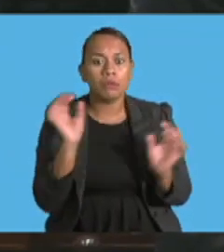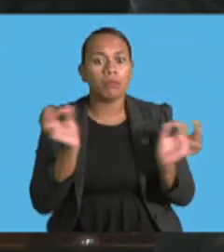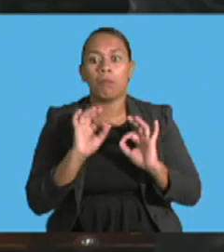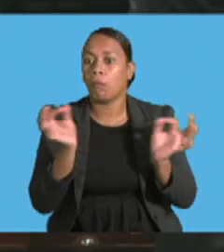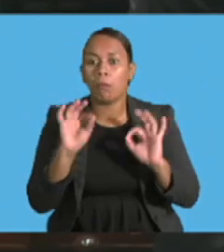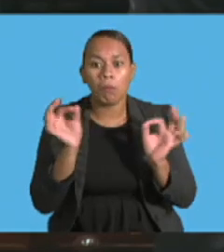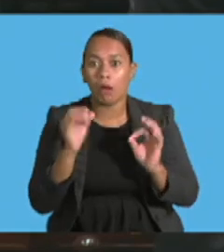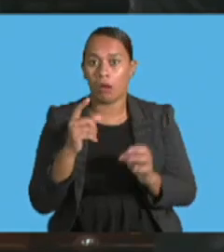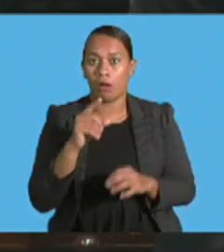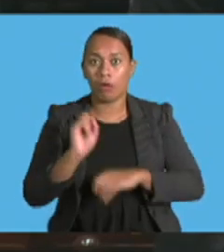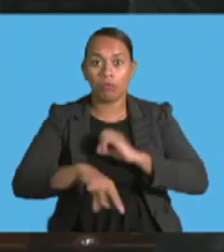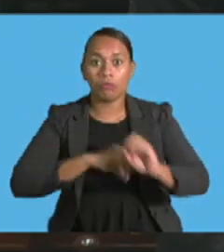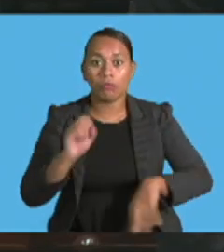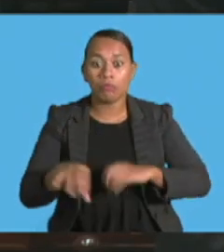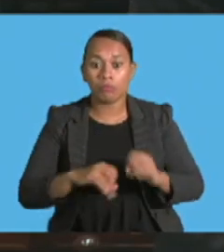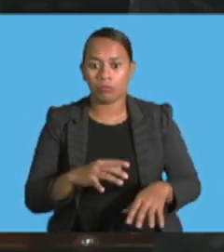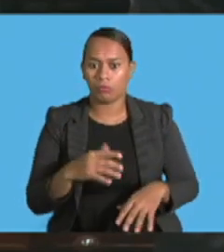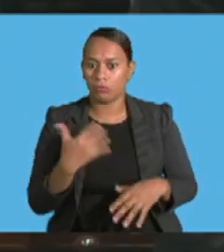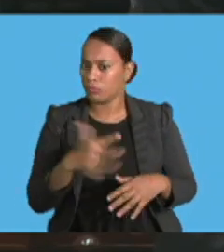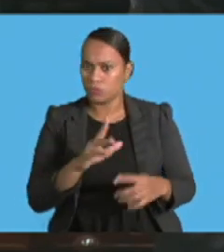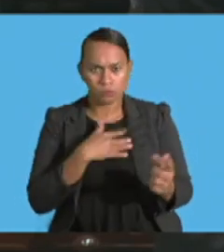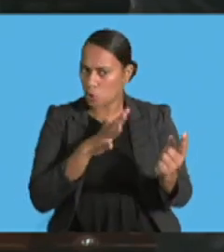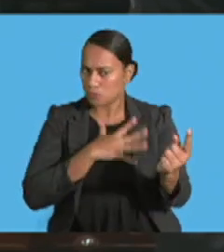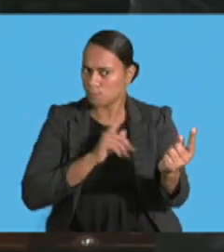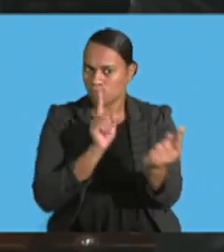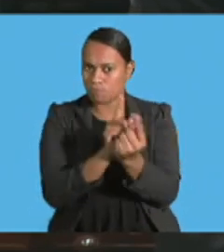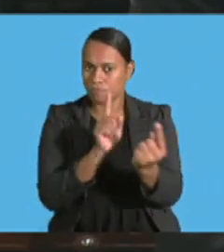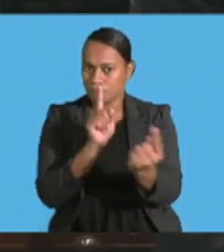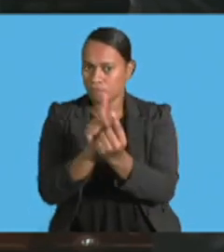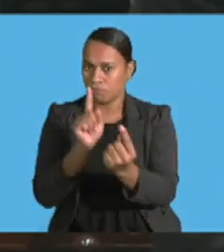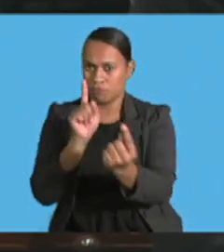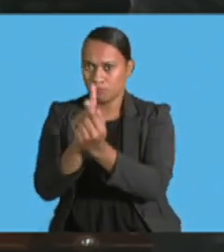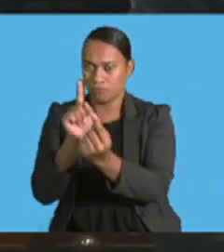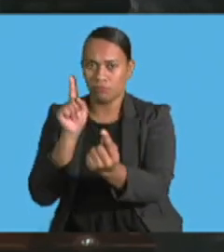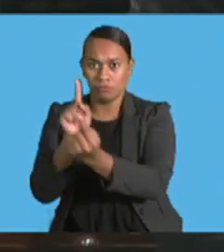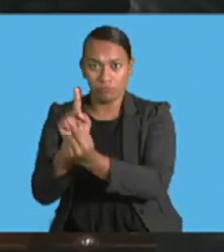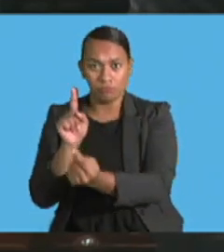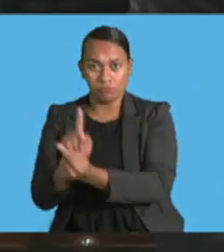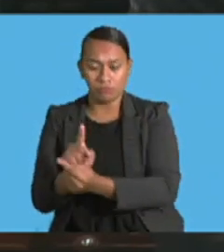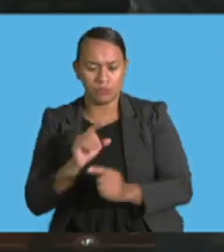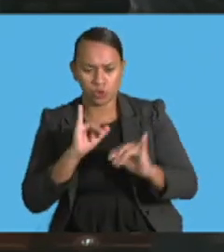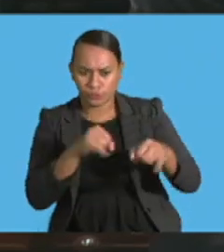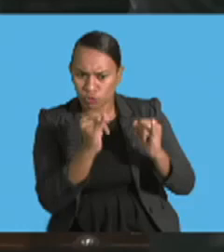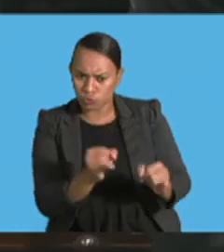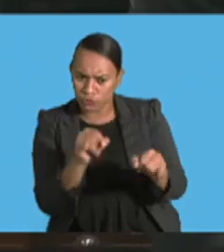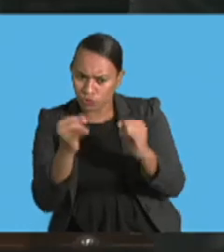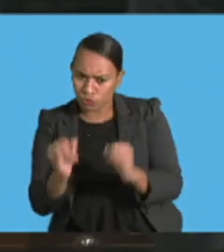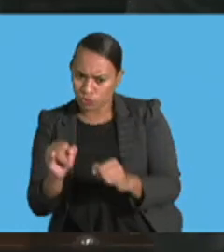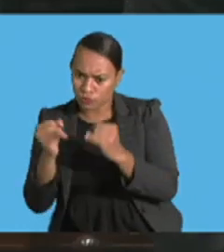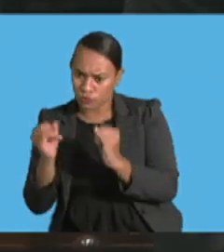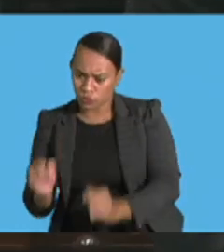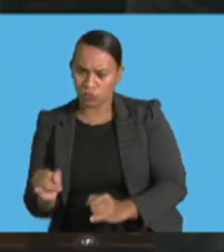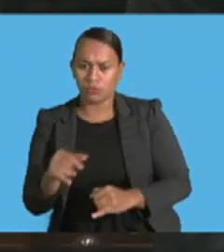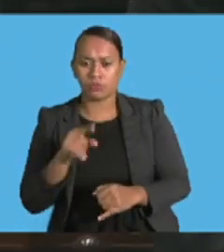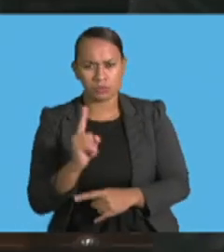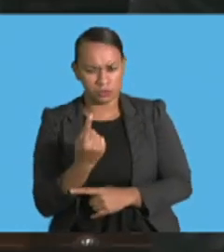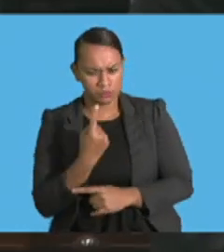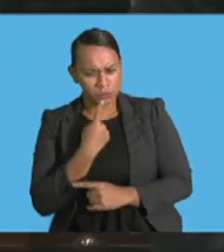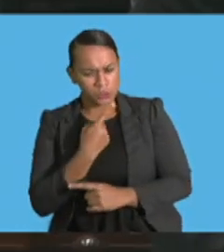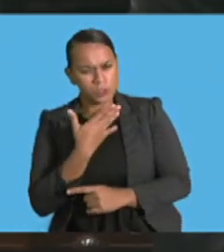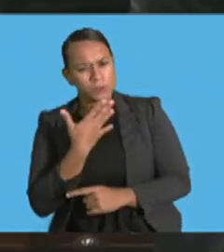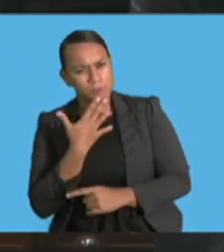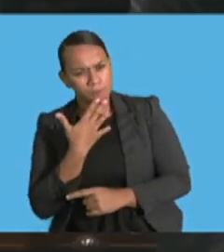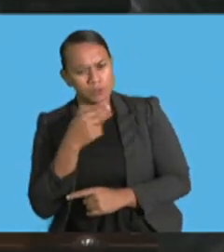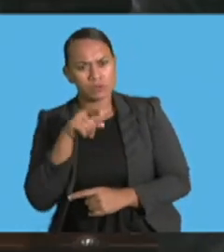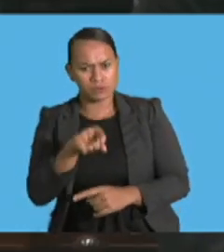them and they argued that they have a valid license to operate their business. Are they at fault? Well, touch and go. There